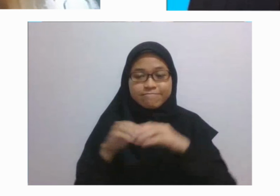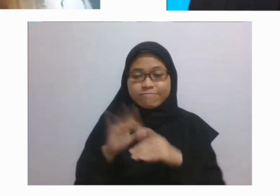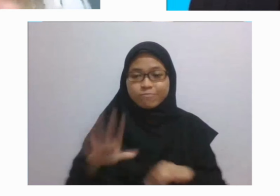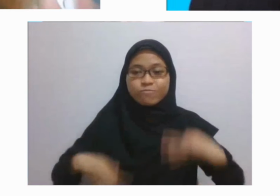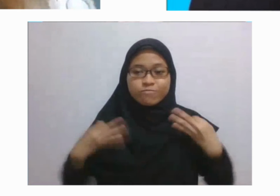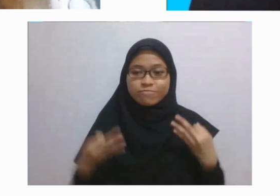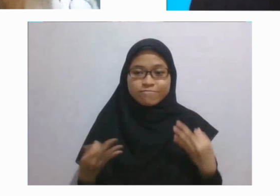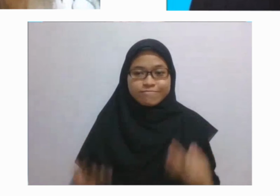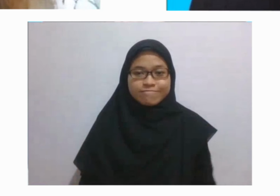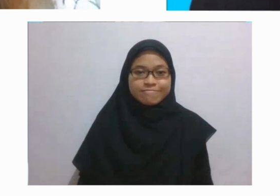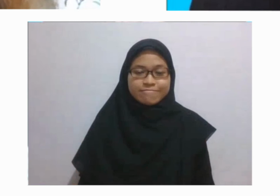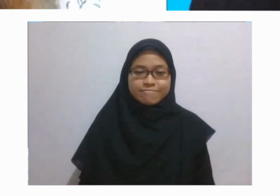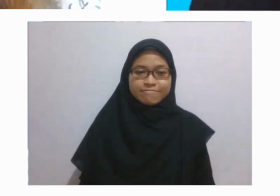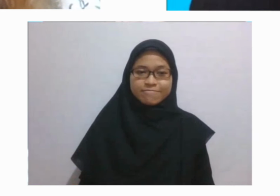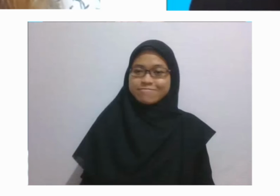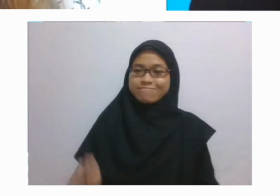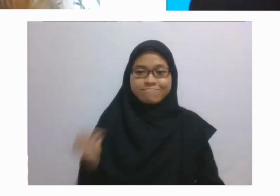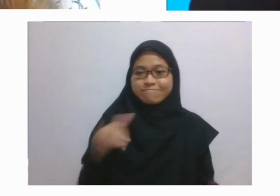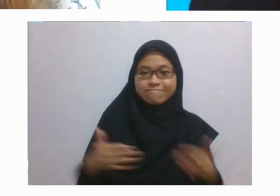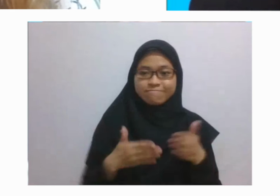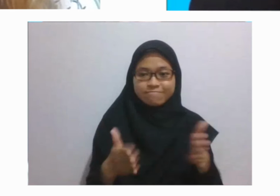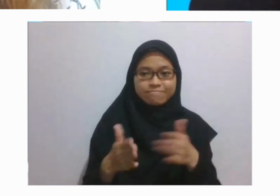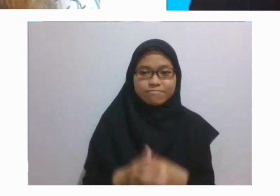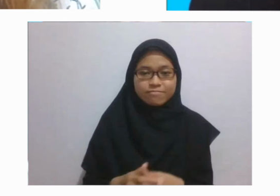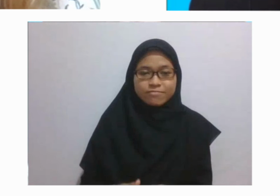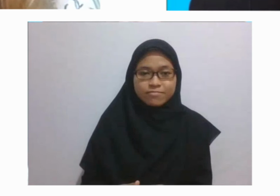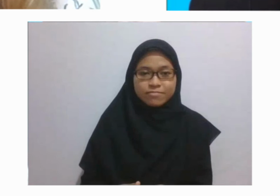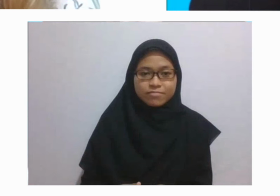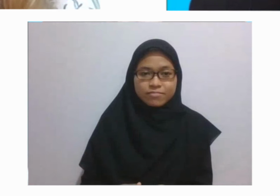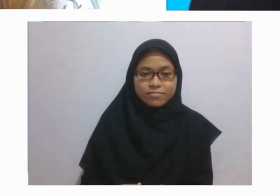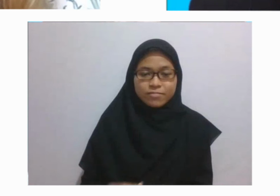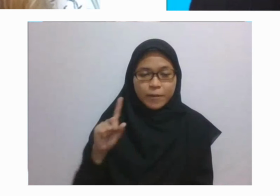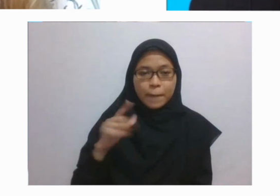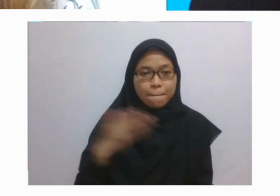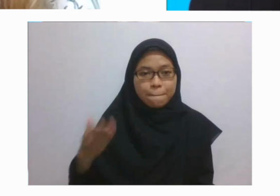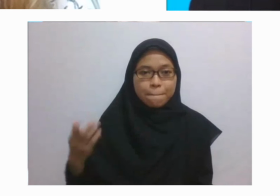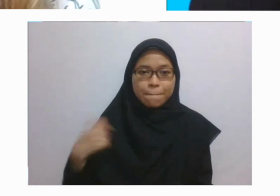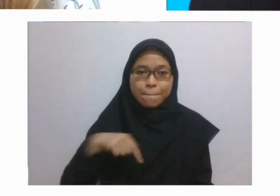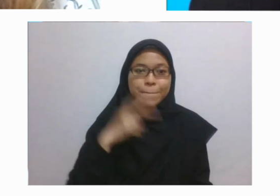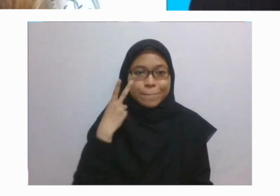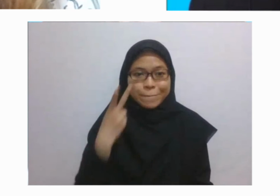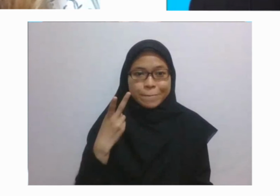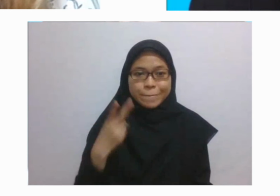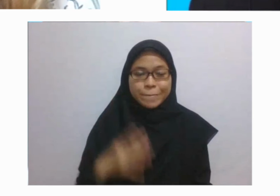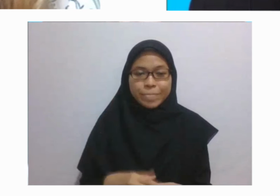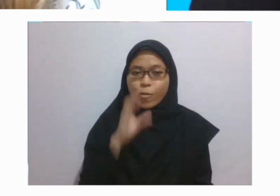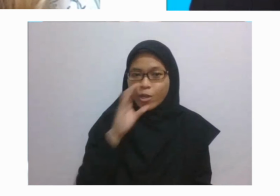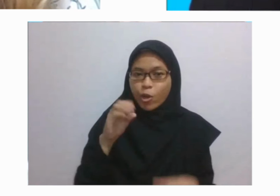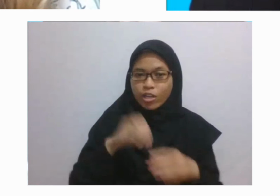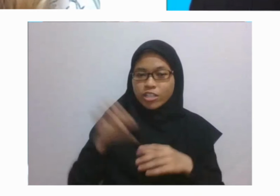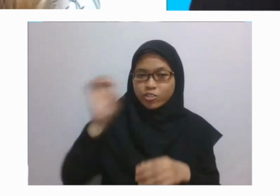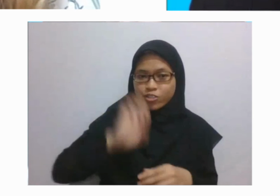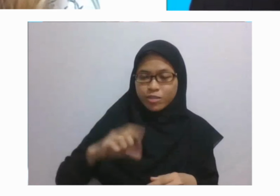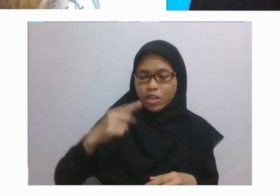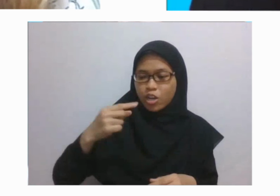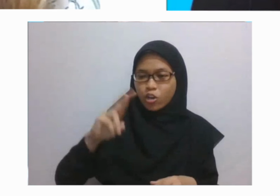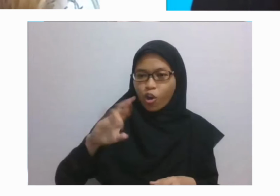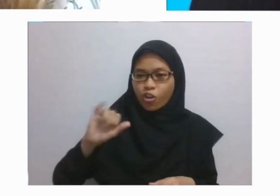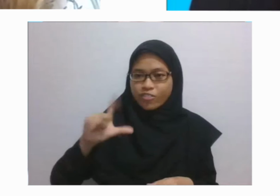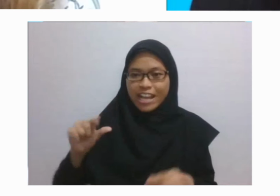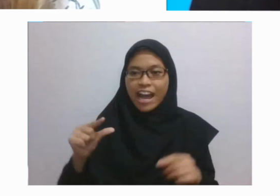it, in whichever way it might be. One of the things that we've also seen is what we call in Europe guerrilla gardening. I